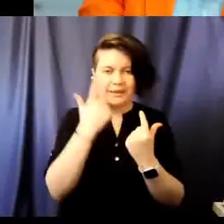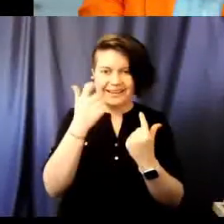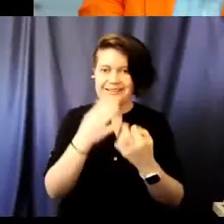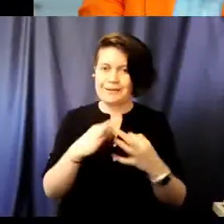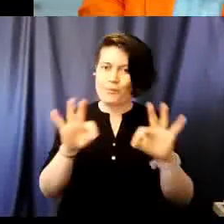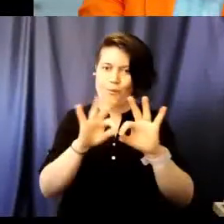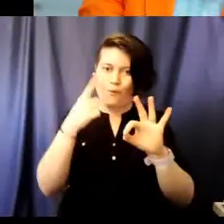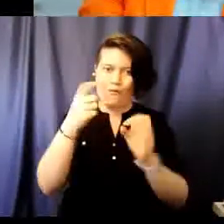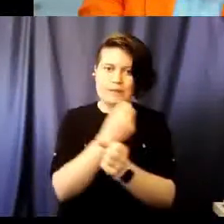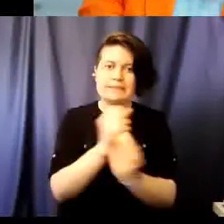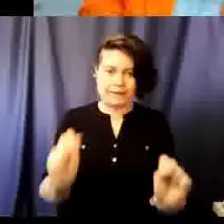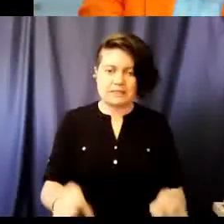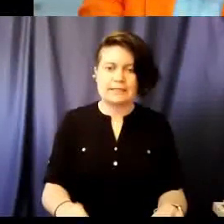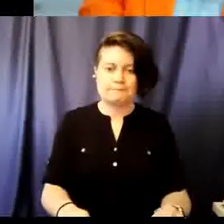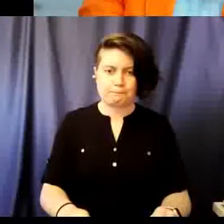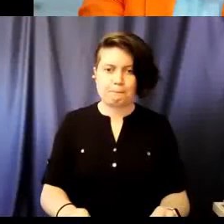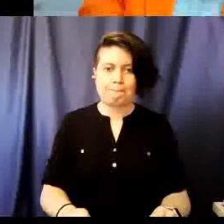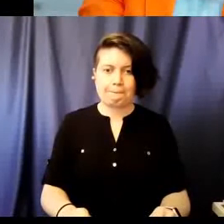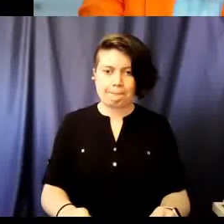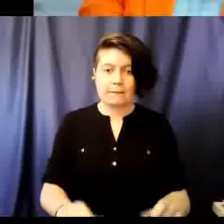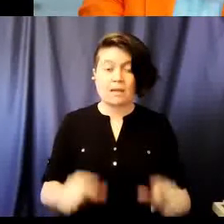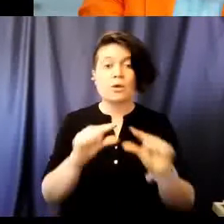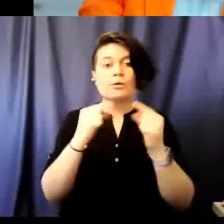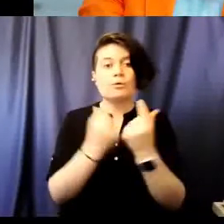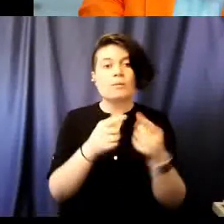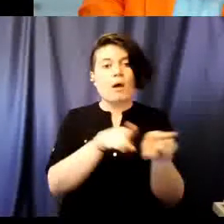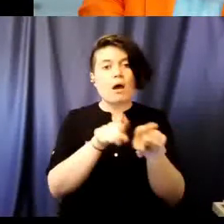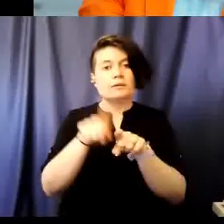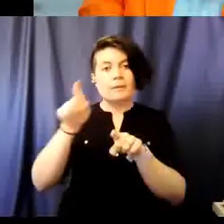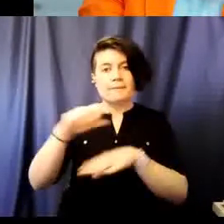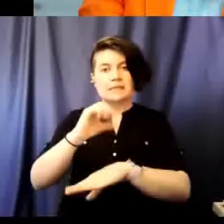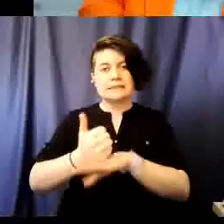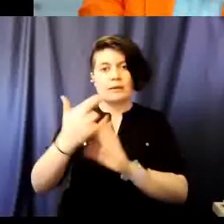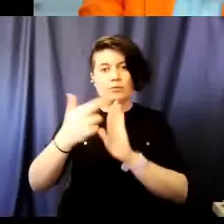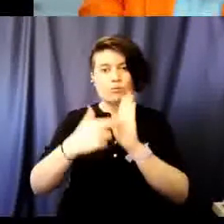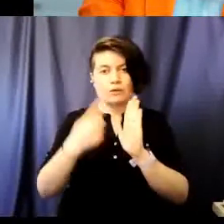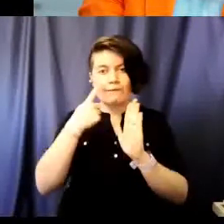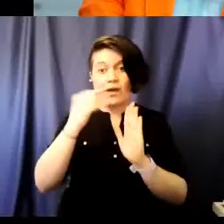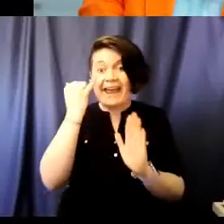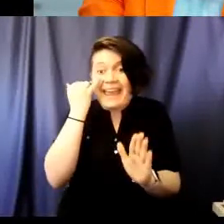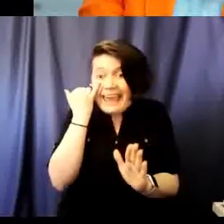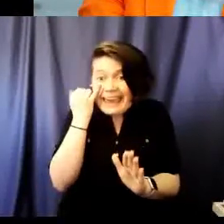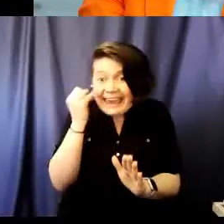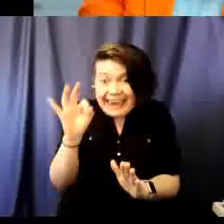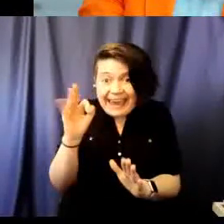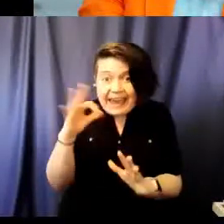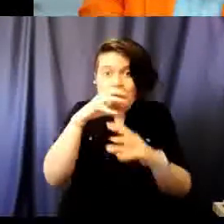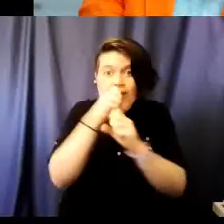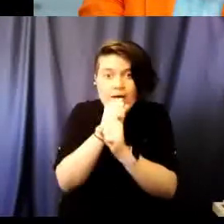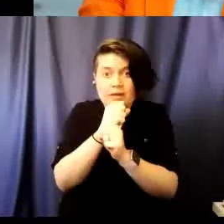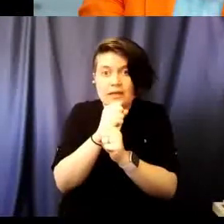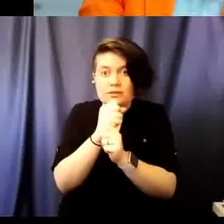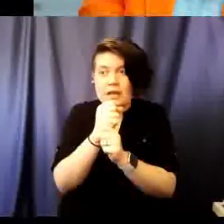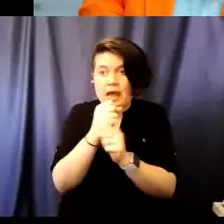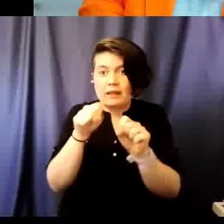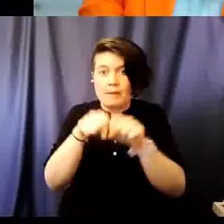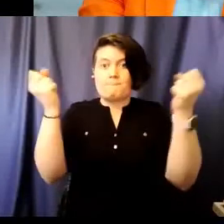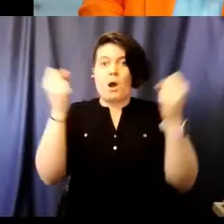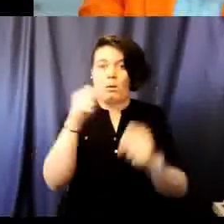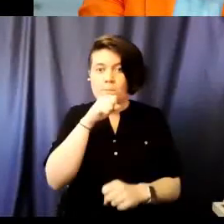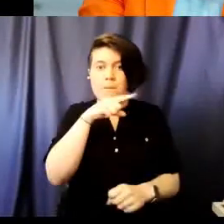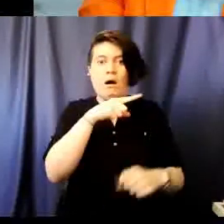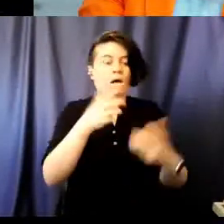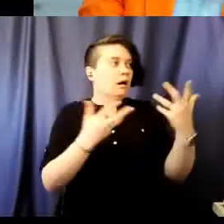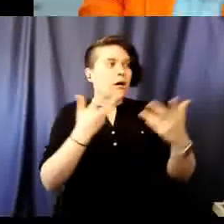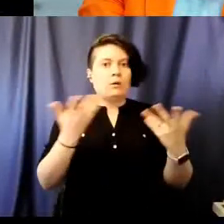The group also has to set parameters around what happens if confidentiality is violated within the group. What if